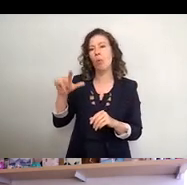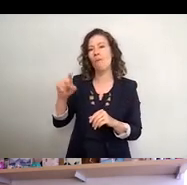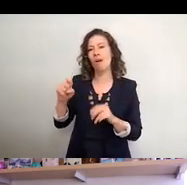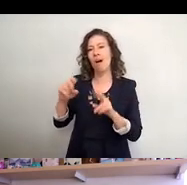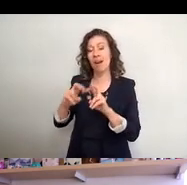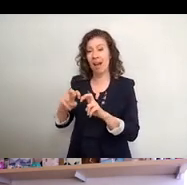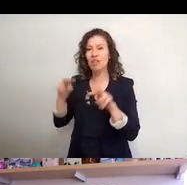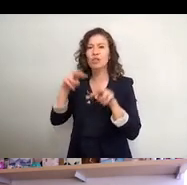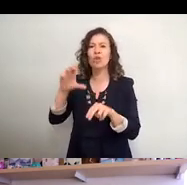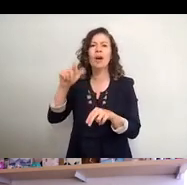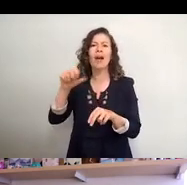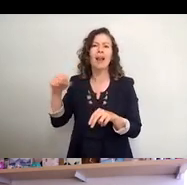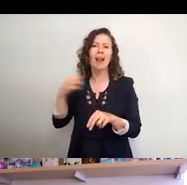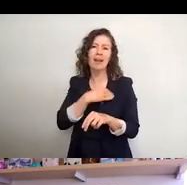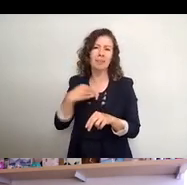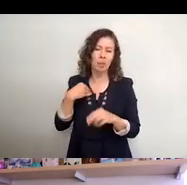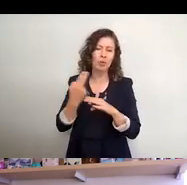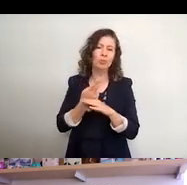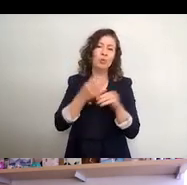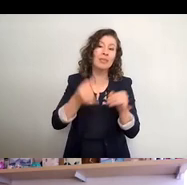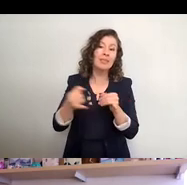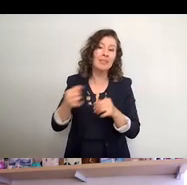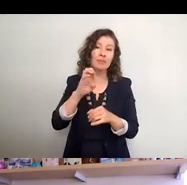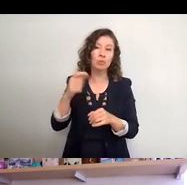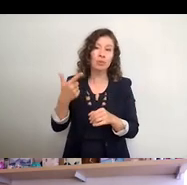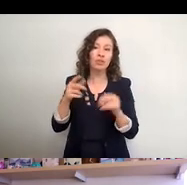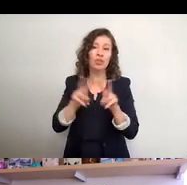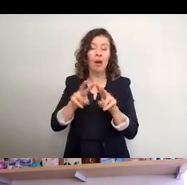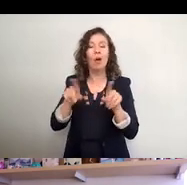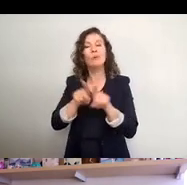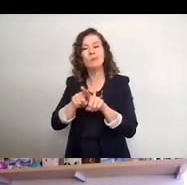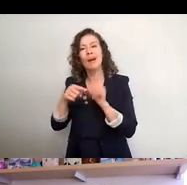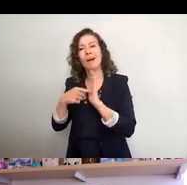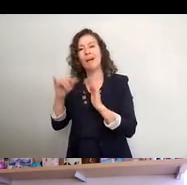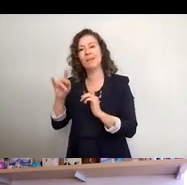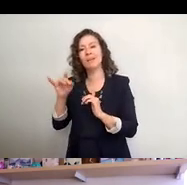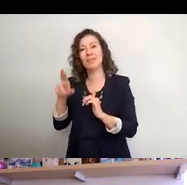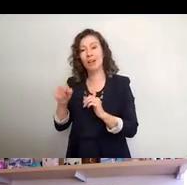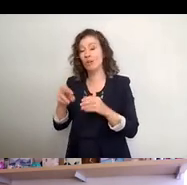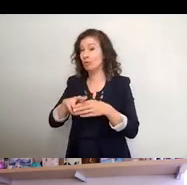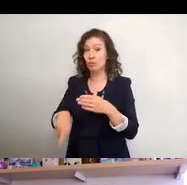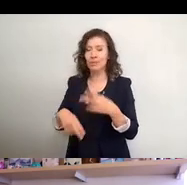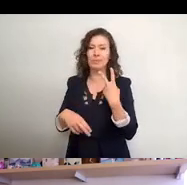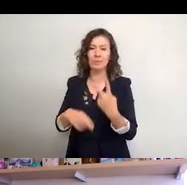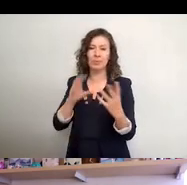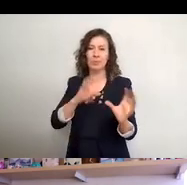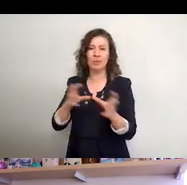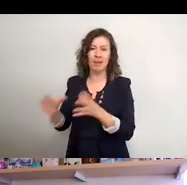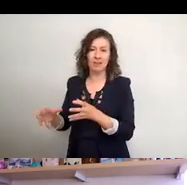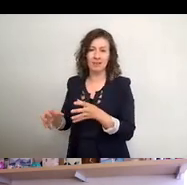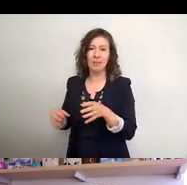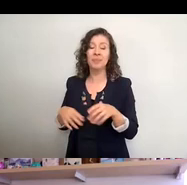membership using individual EEG values as indicators. And this resulted in 2 classes.